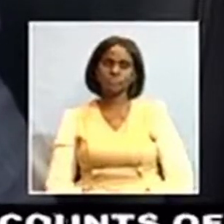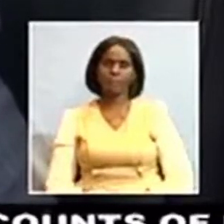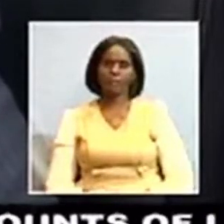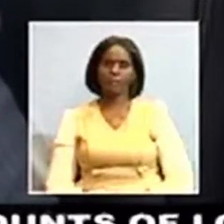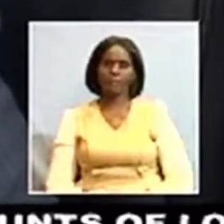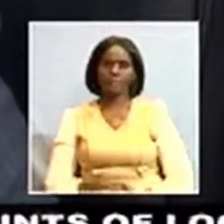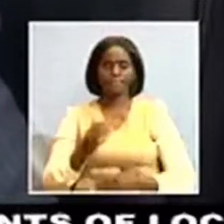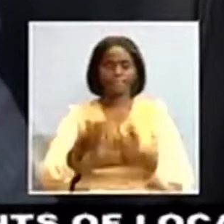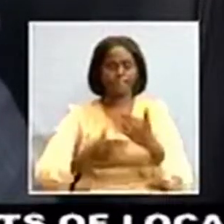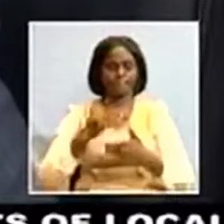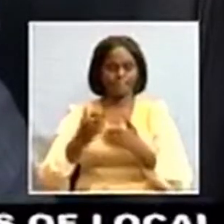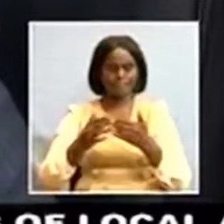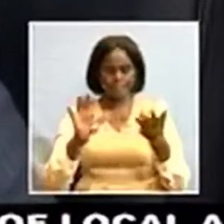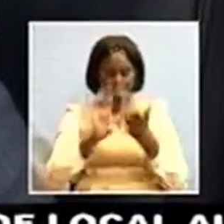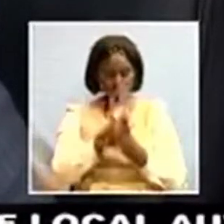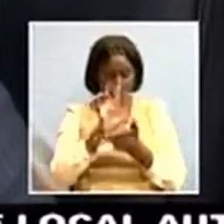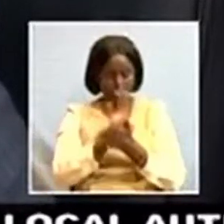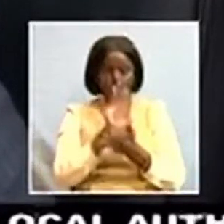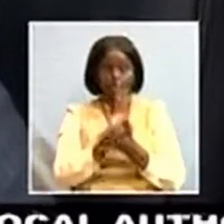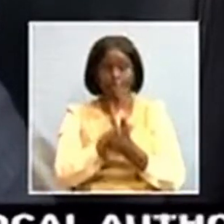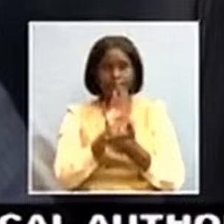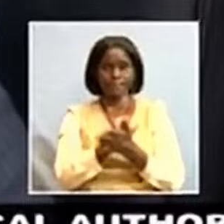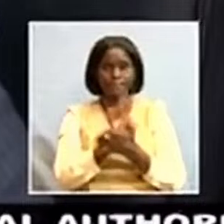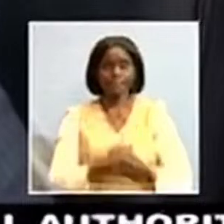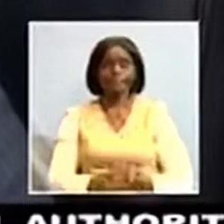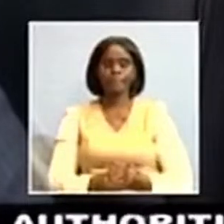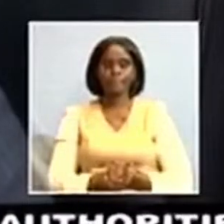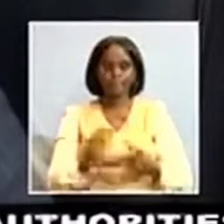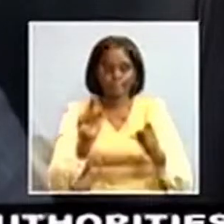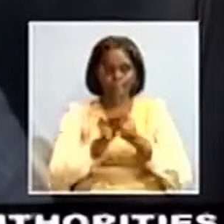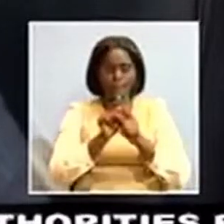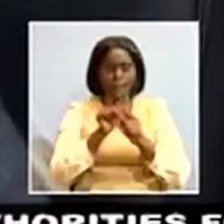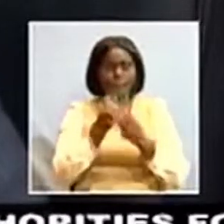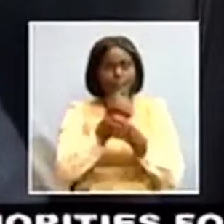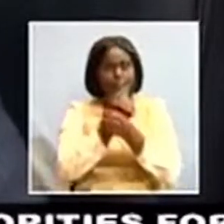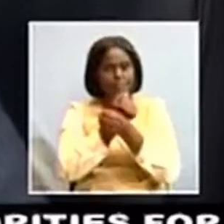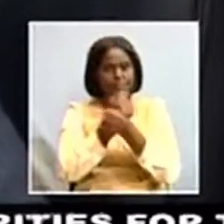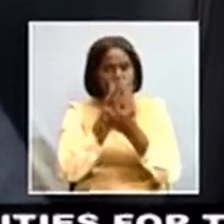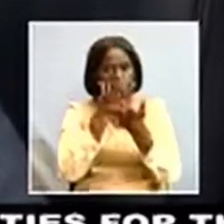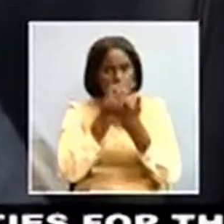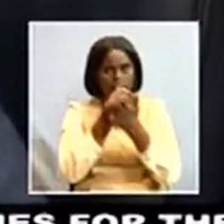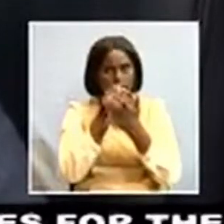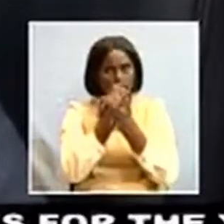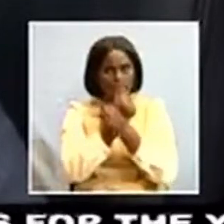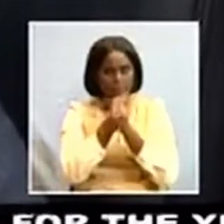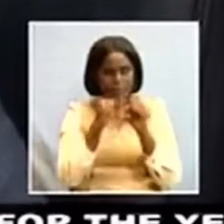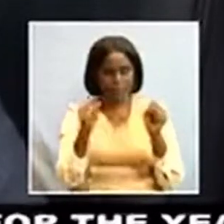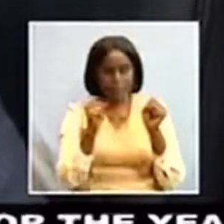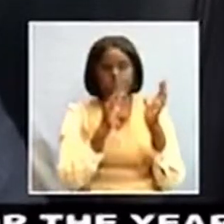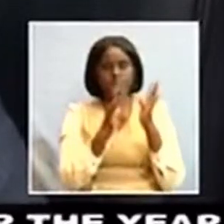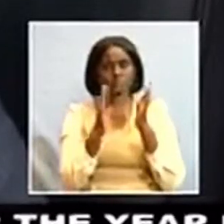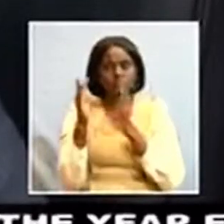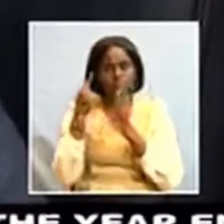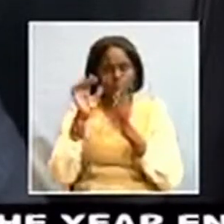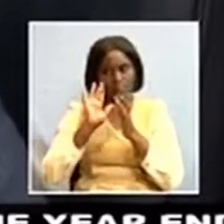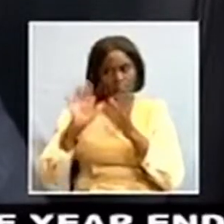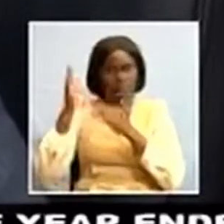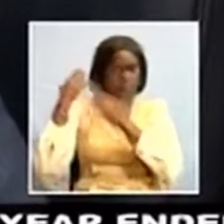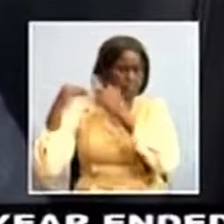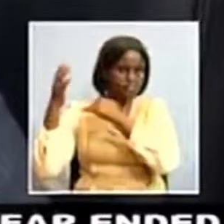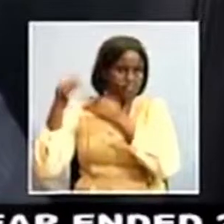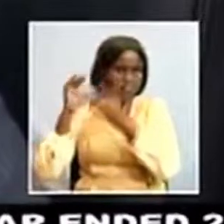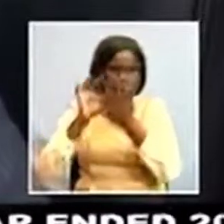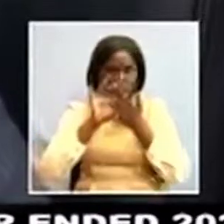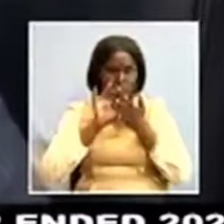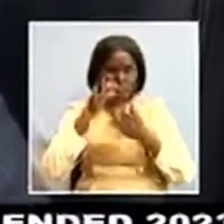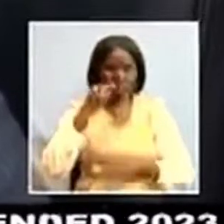The next document is the liquidation plan for the outstanding debt for